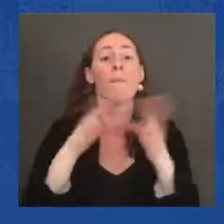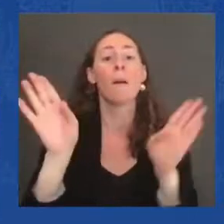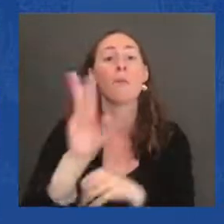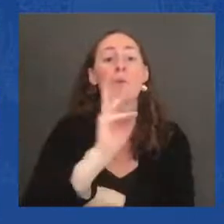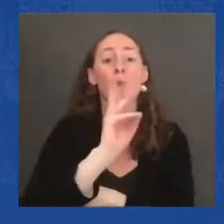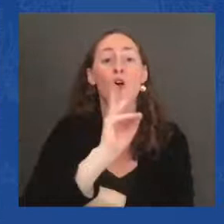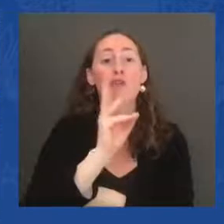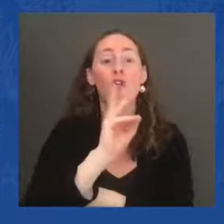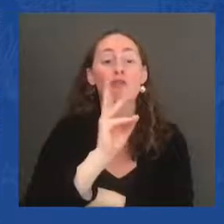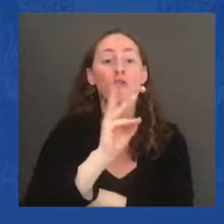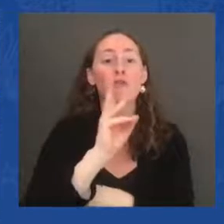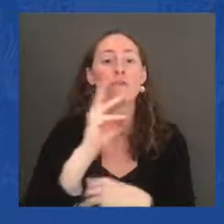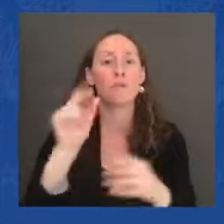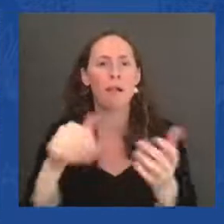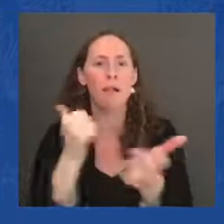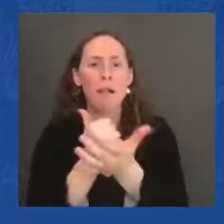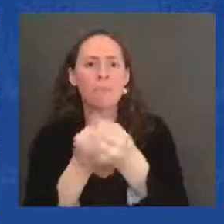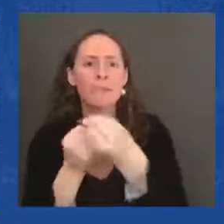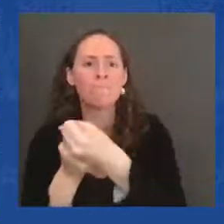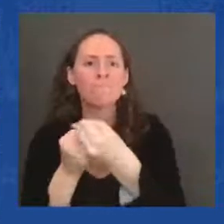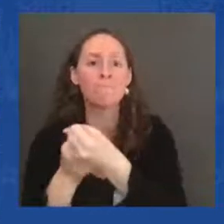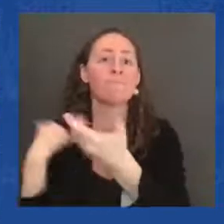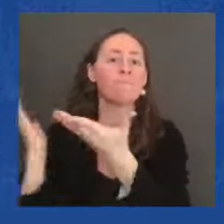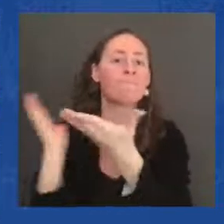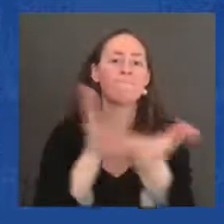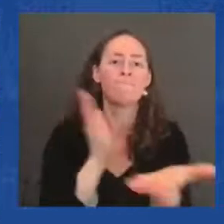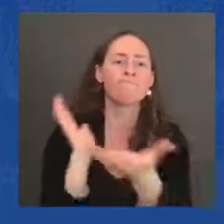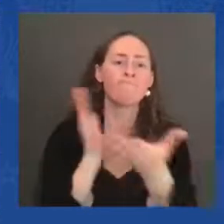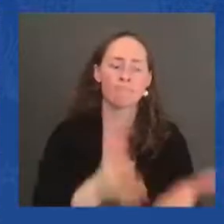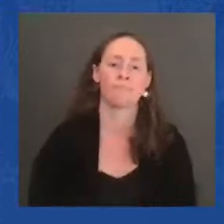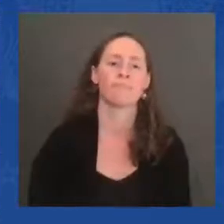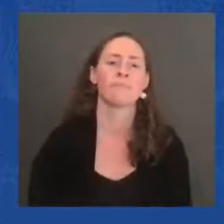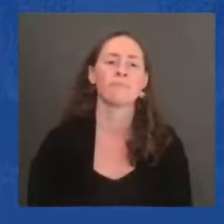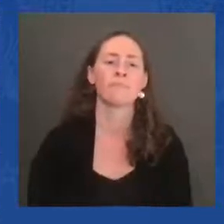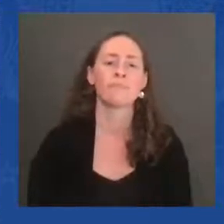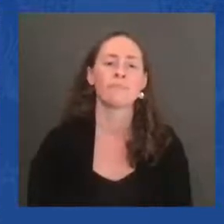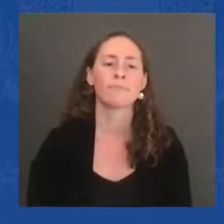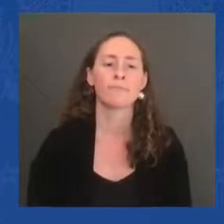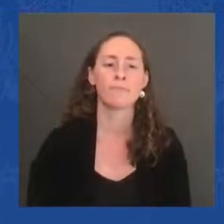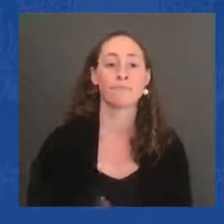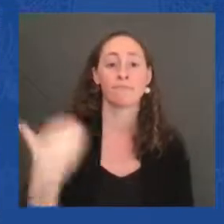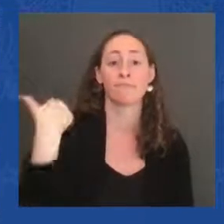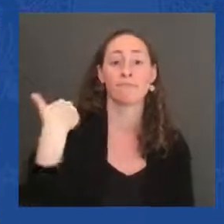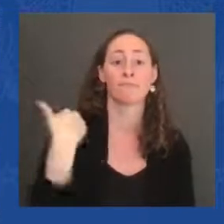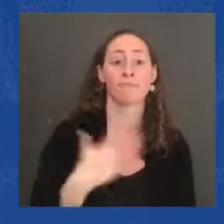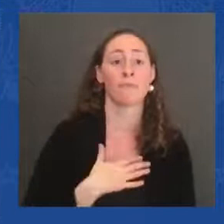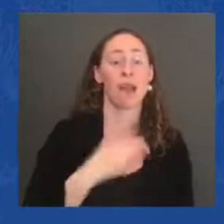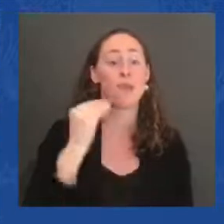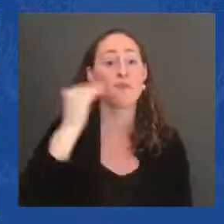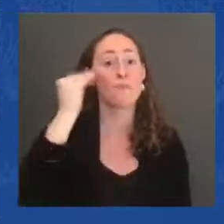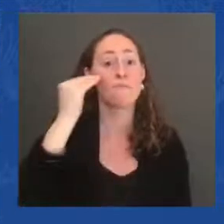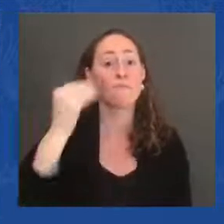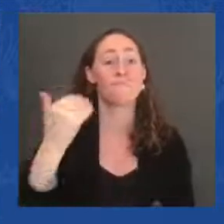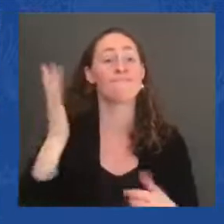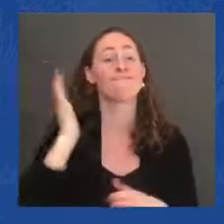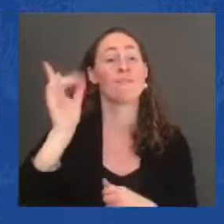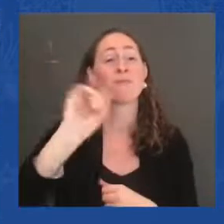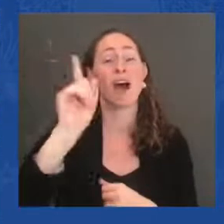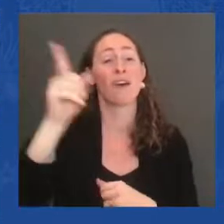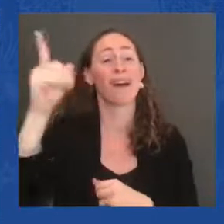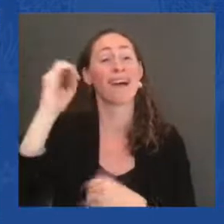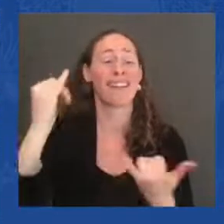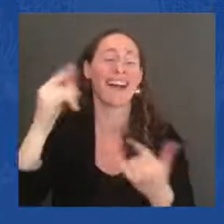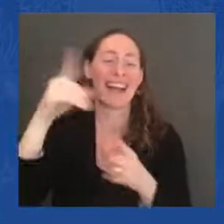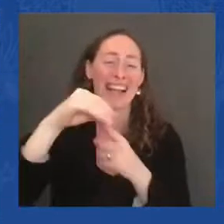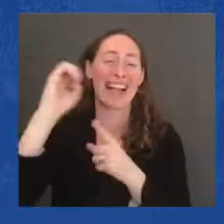we're not for the fact we made significant investments years ago in and everything from the Hoover